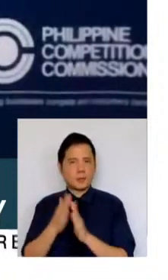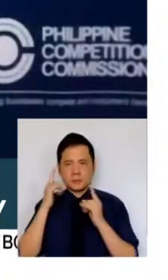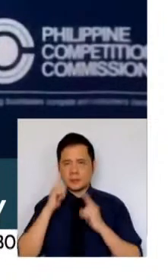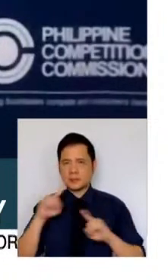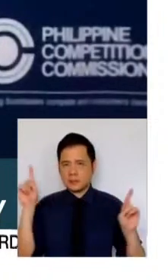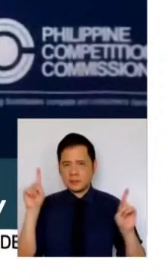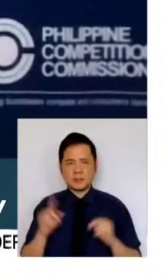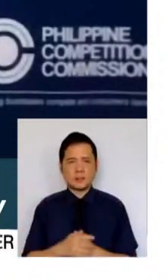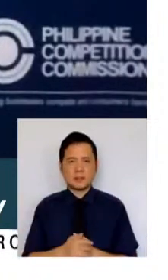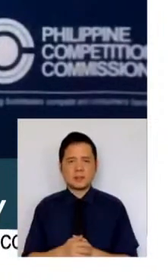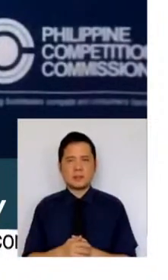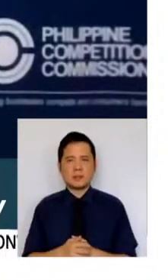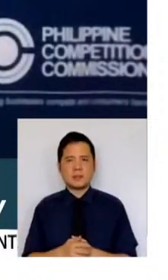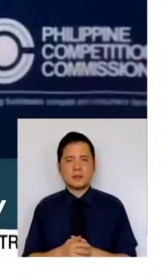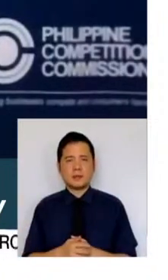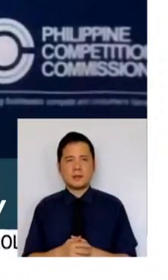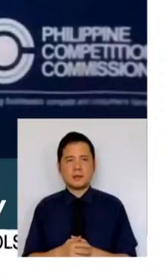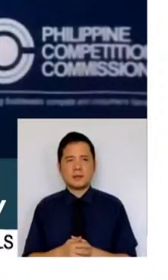by market players